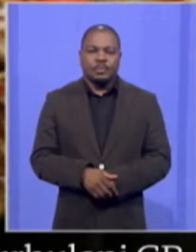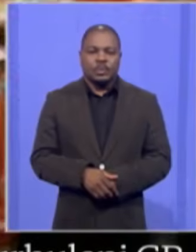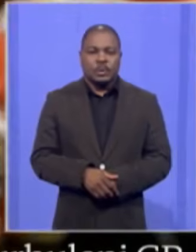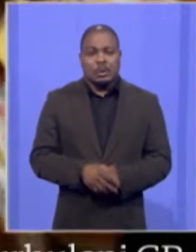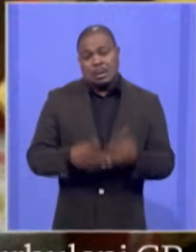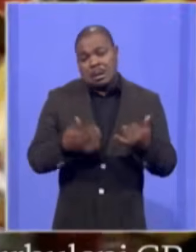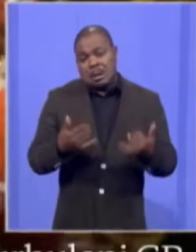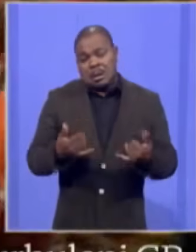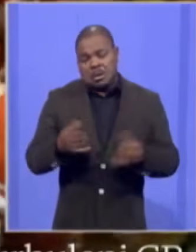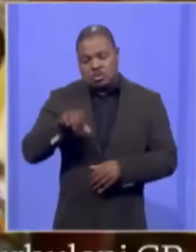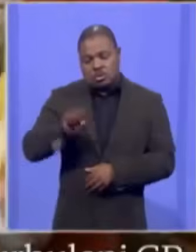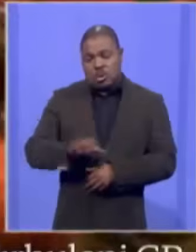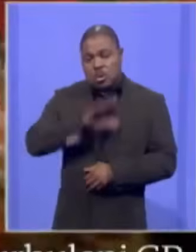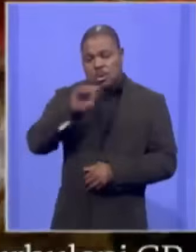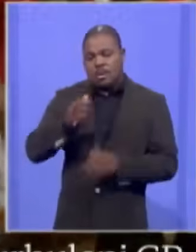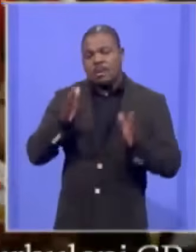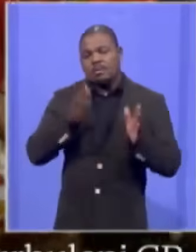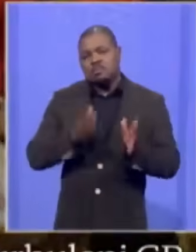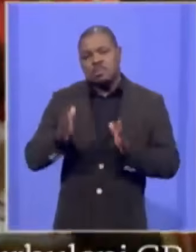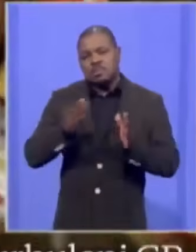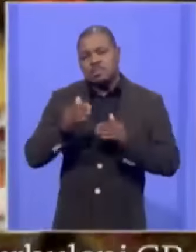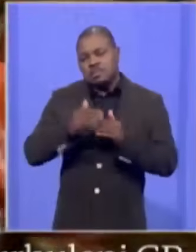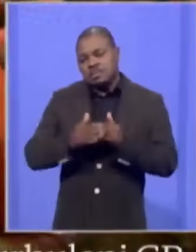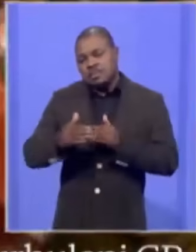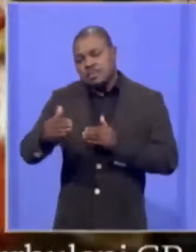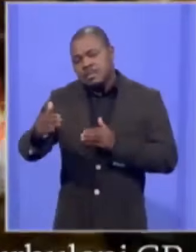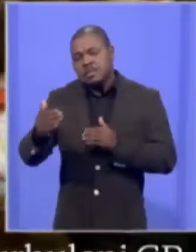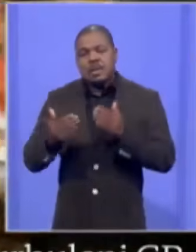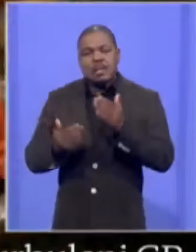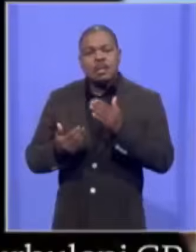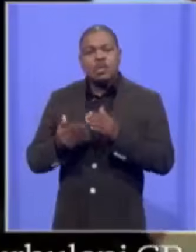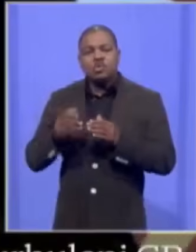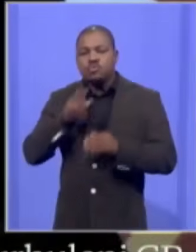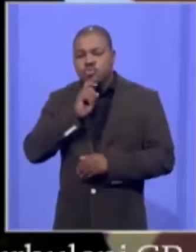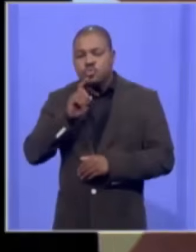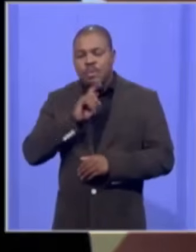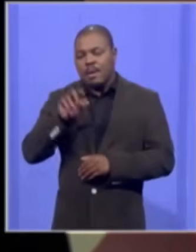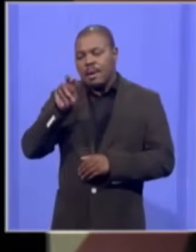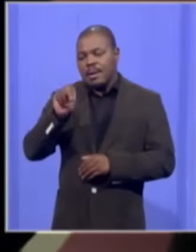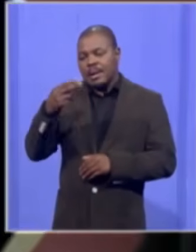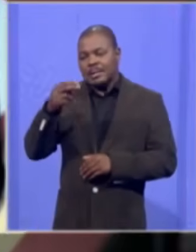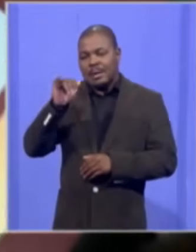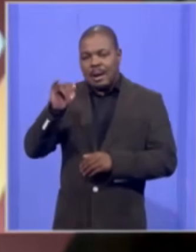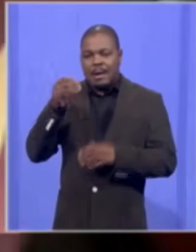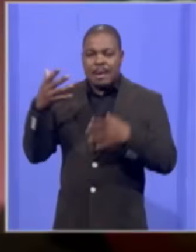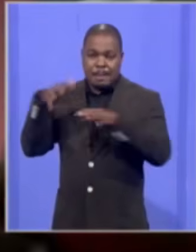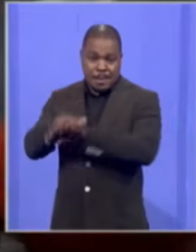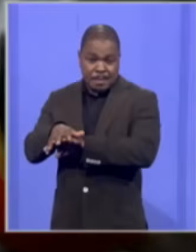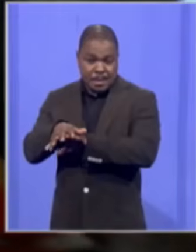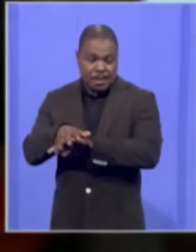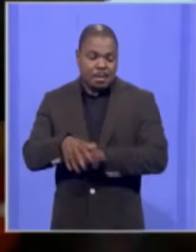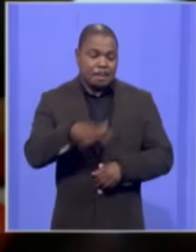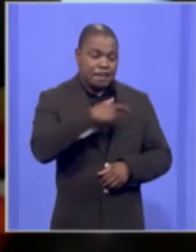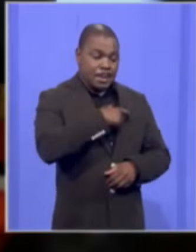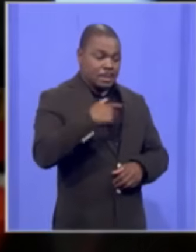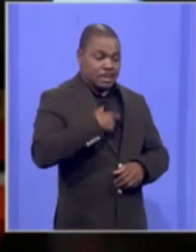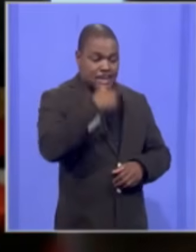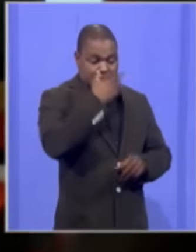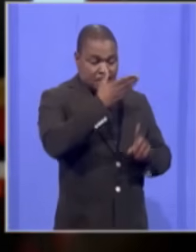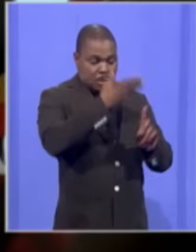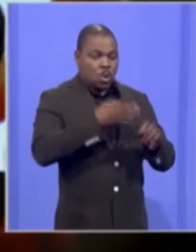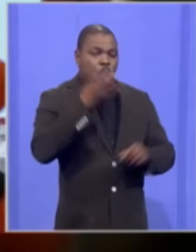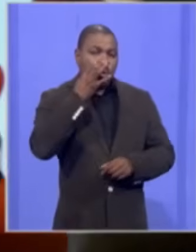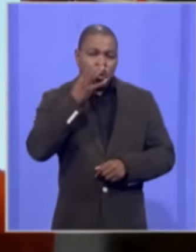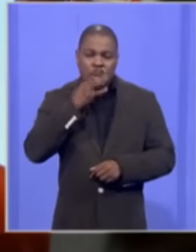Nakong ena eo naha e itokisetsang ho kenya tshebetsong insurance ya naha ya kalafo NHI, Mopresidente Ramaphosa o boletse hore e tlo